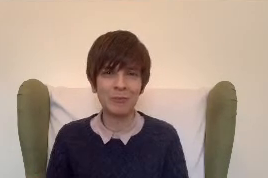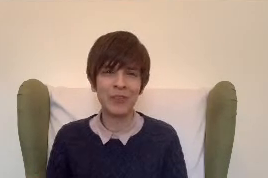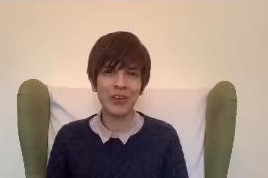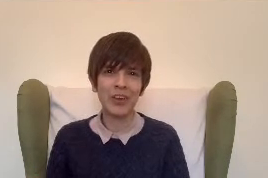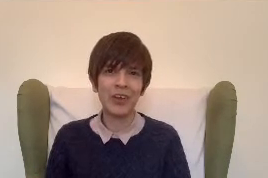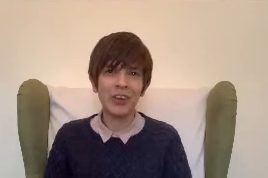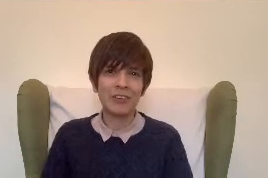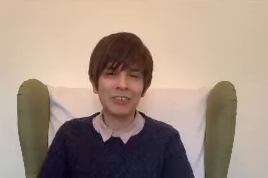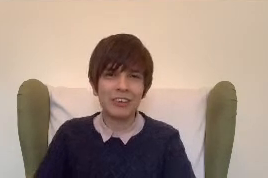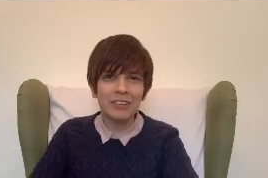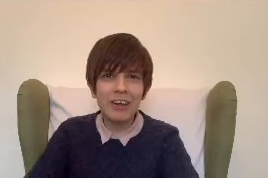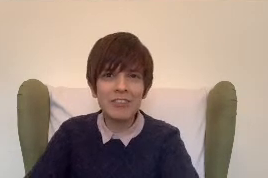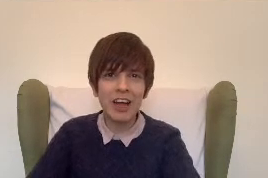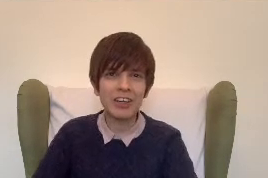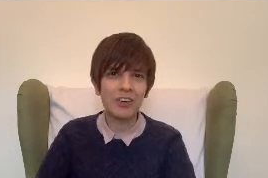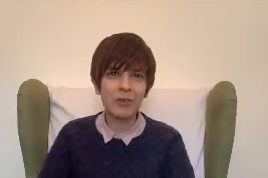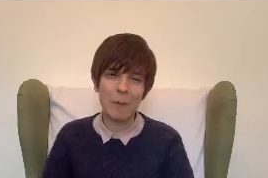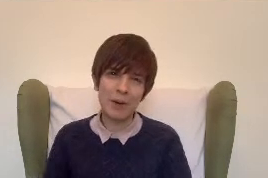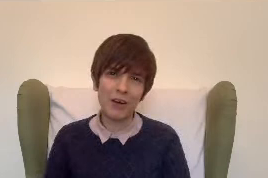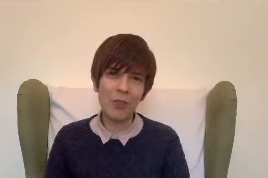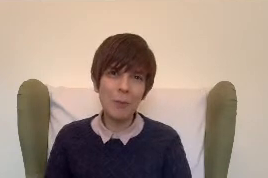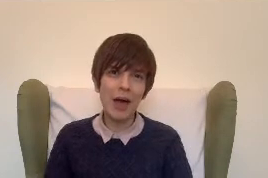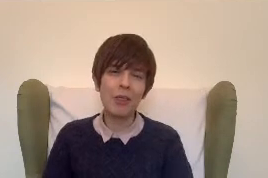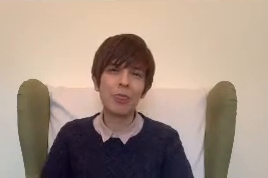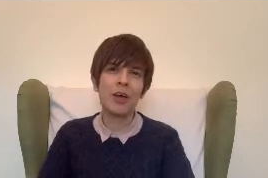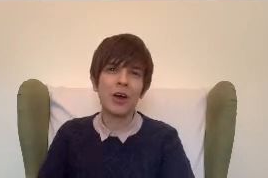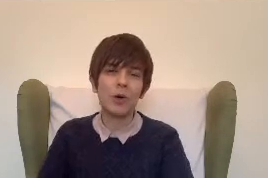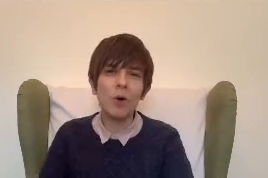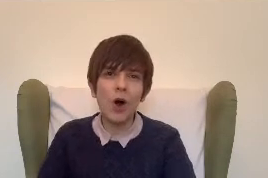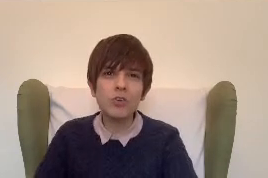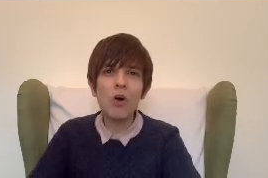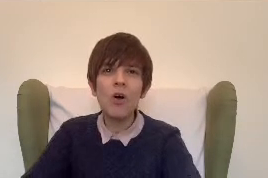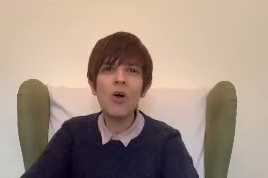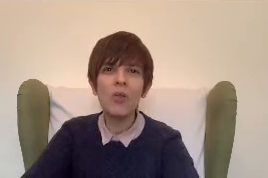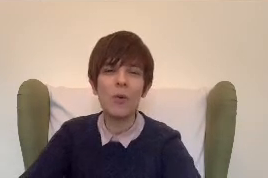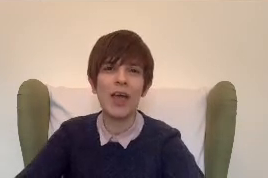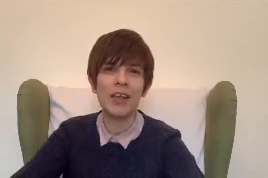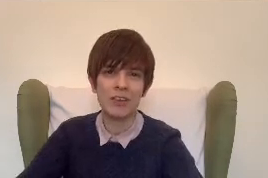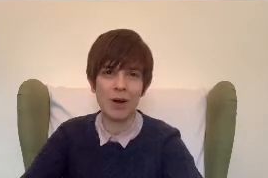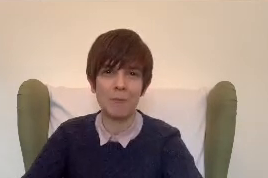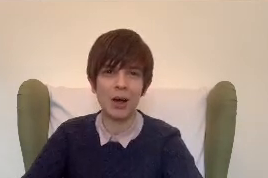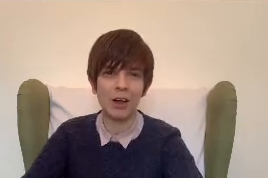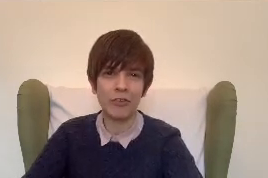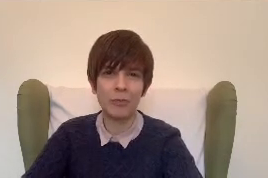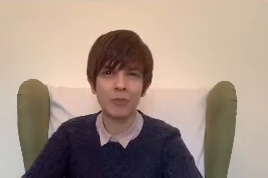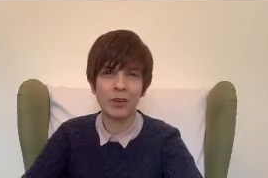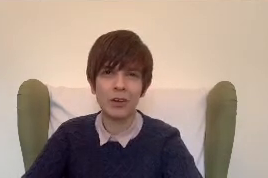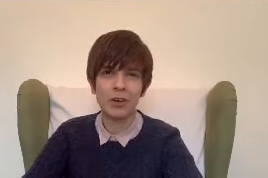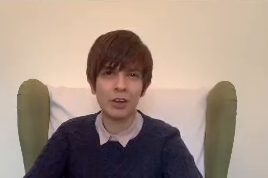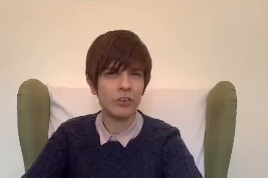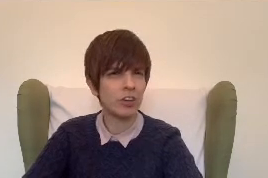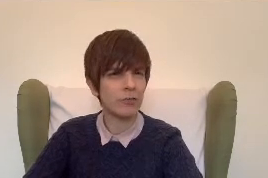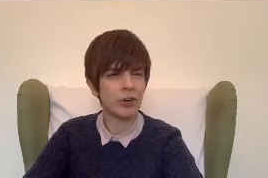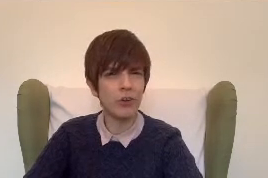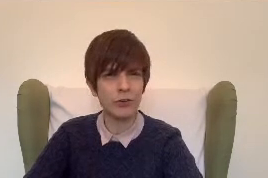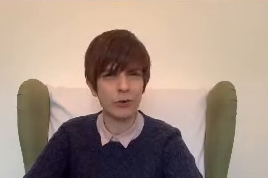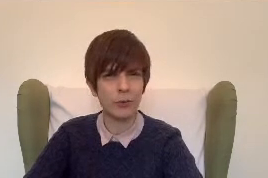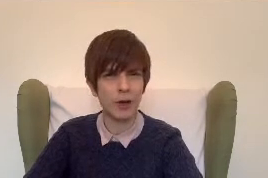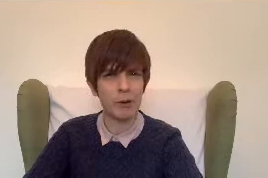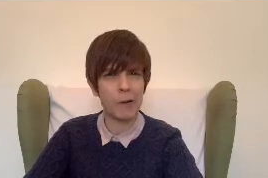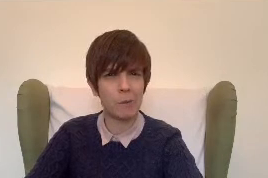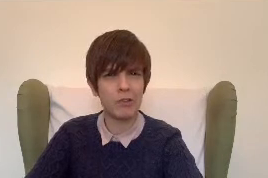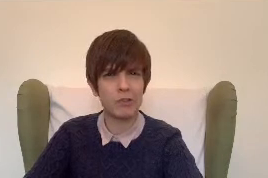happy. So Little Red Riding Hood went back on the path and walked all the way to Grandma's. And she'd